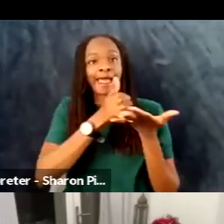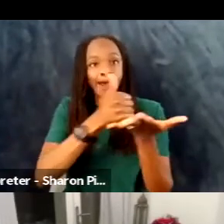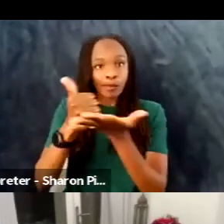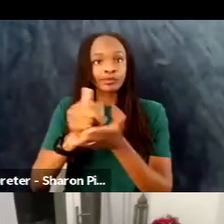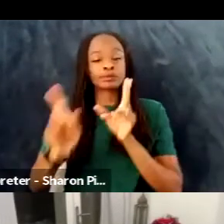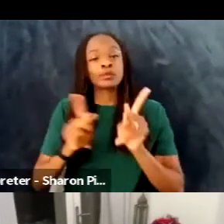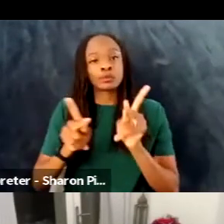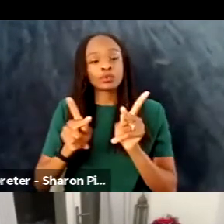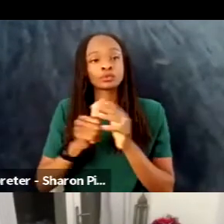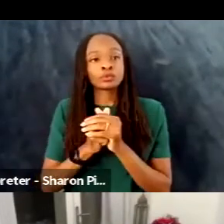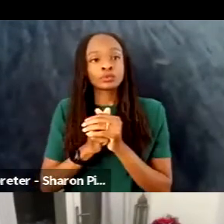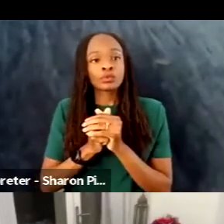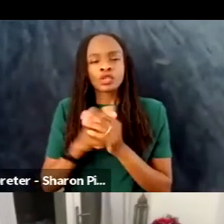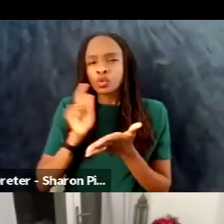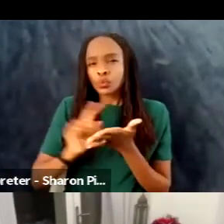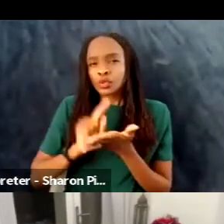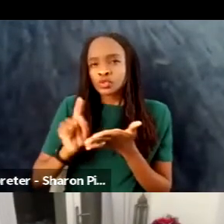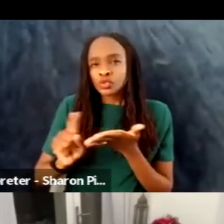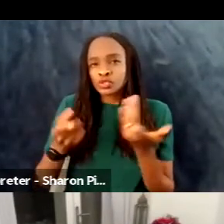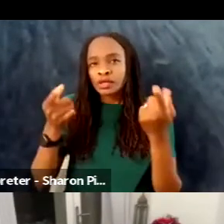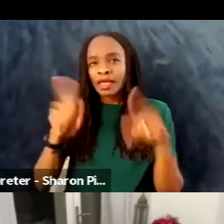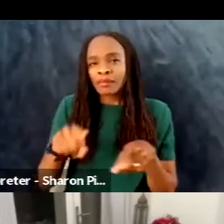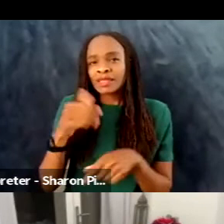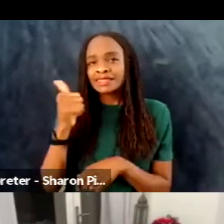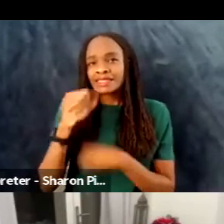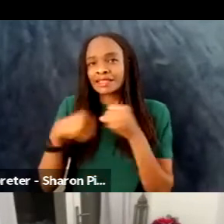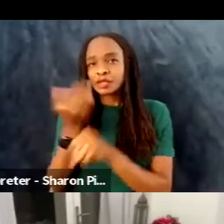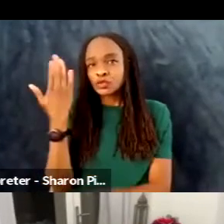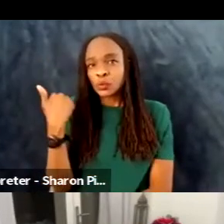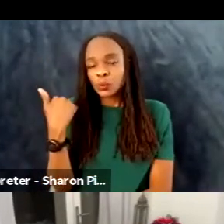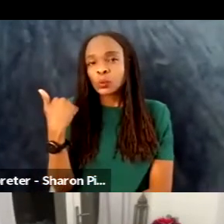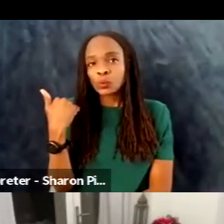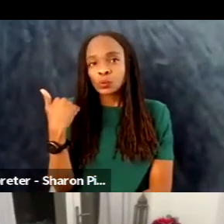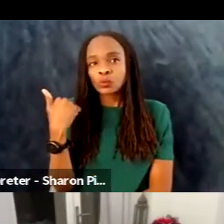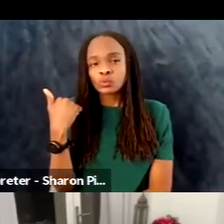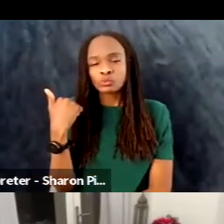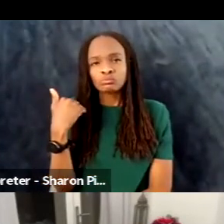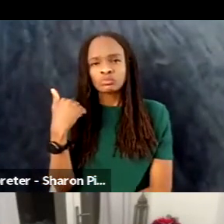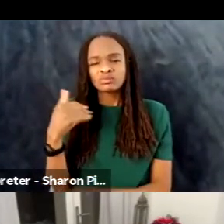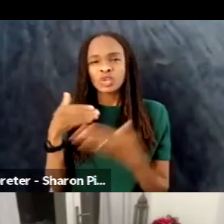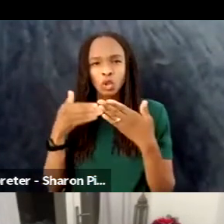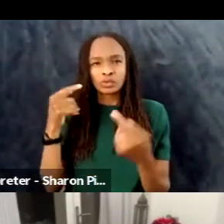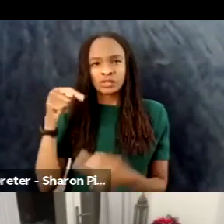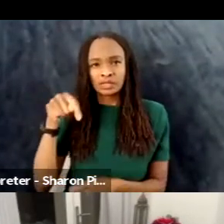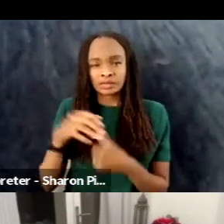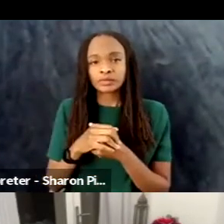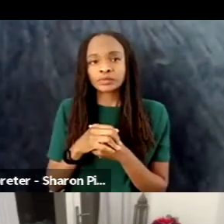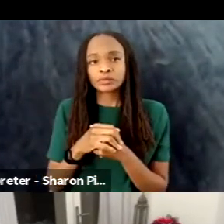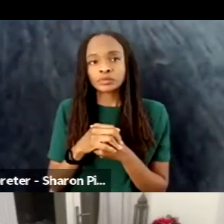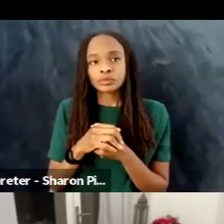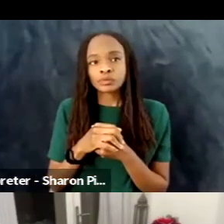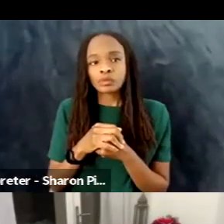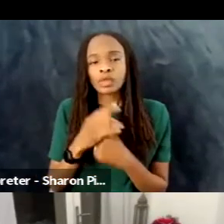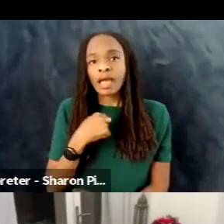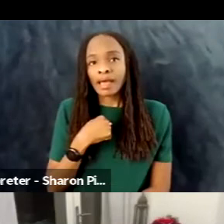If there was a research conducted 10 years back of a similar kind, and I had